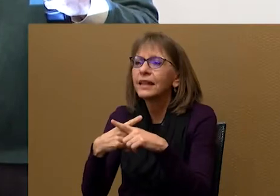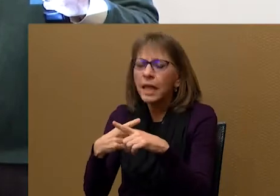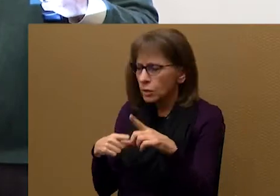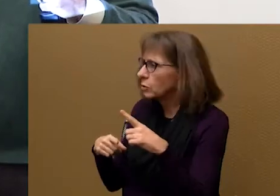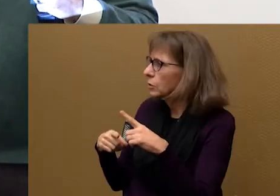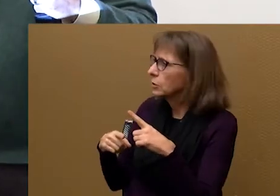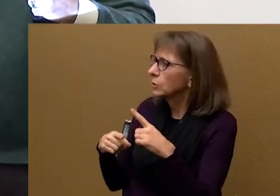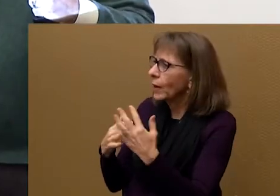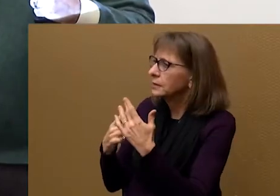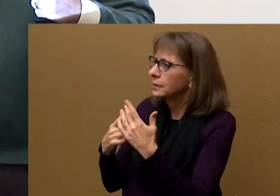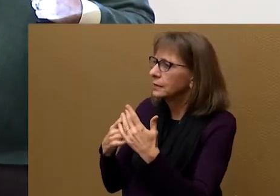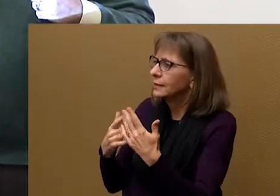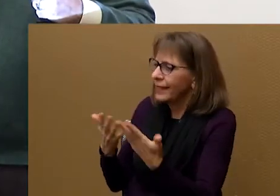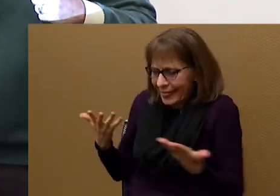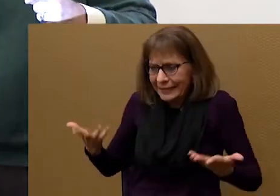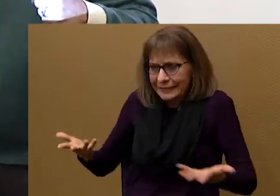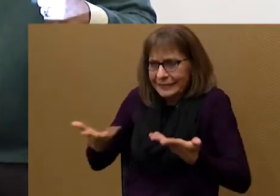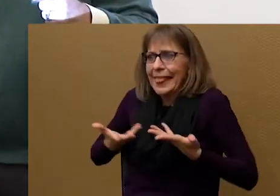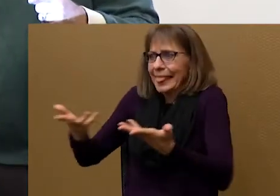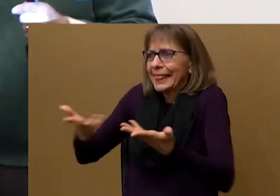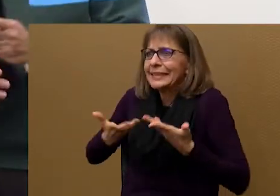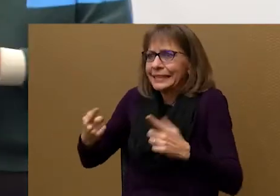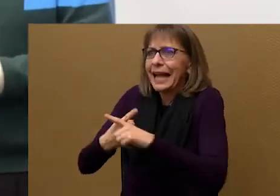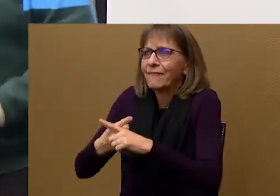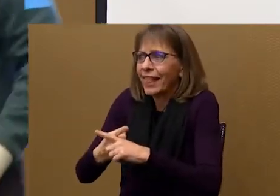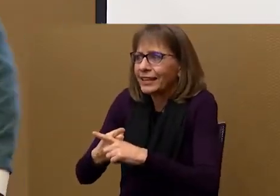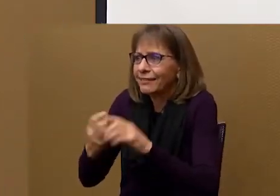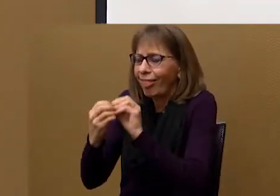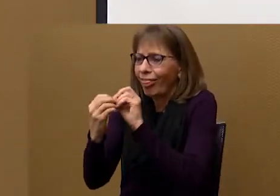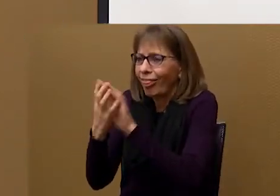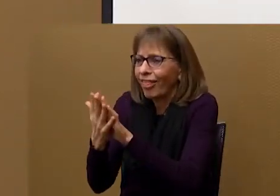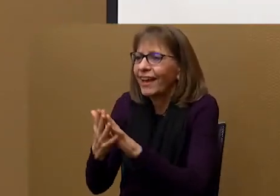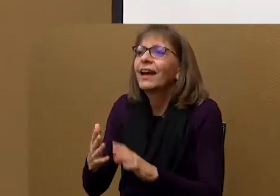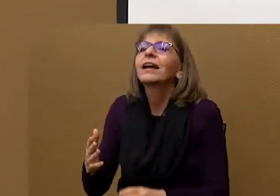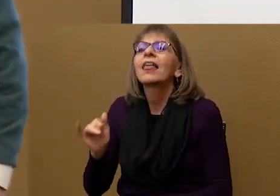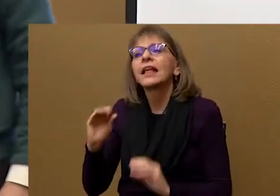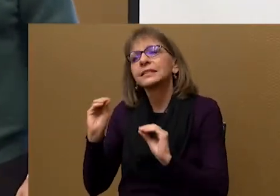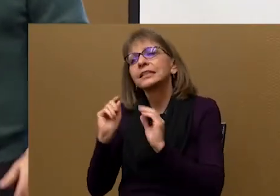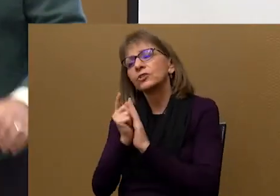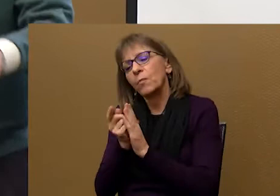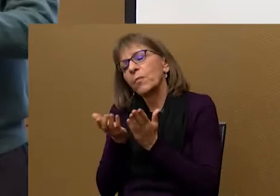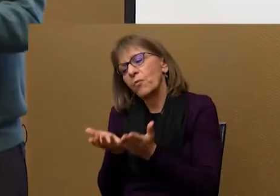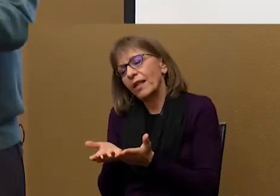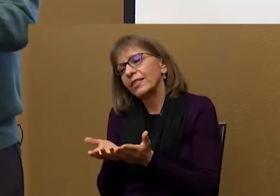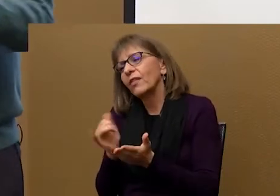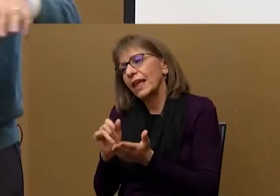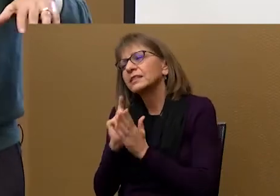wait, this is a conflict. And that's the teaching moment, right?